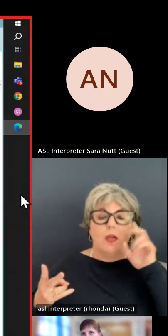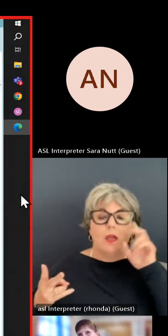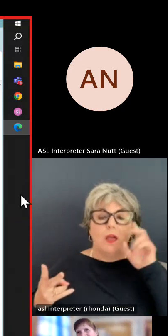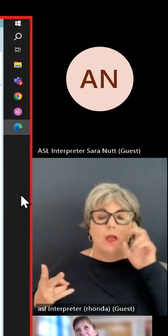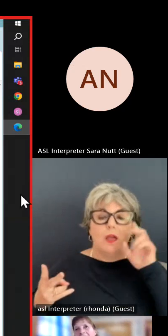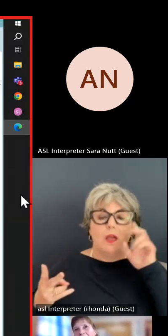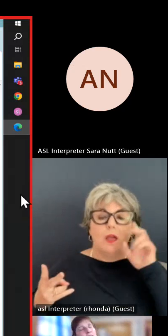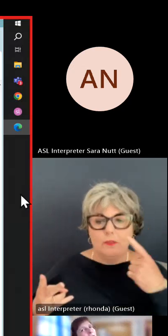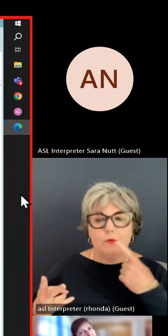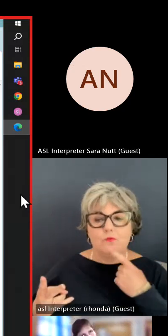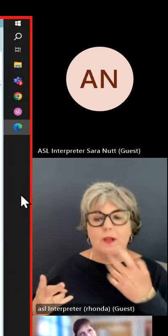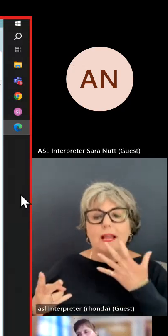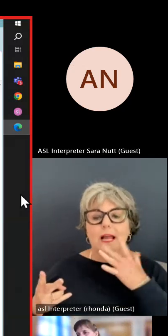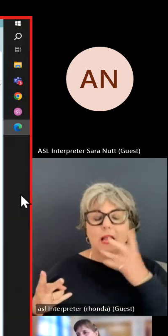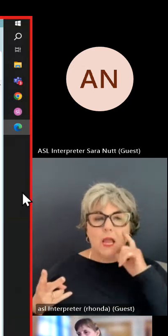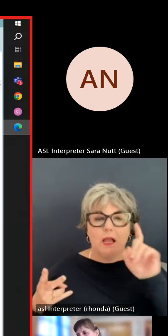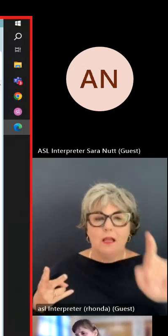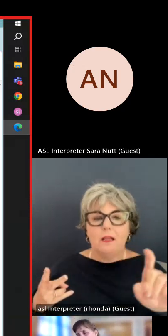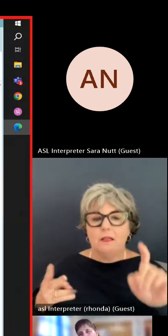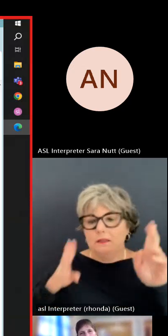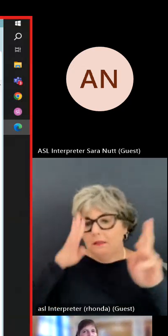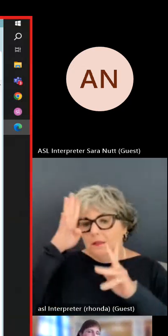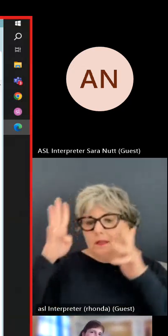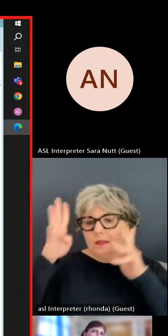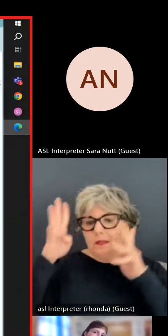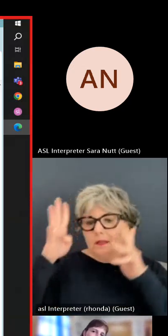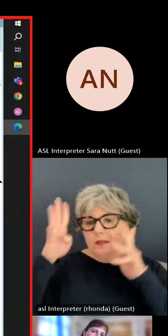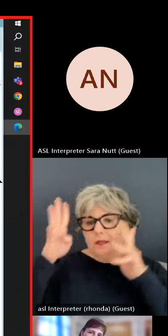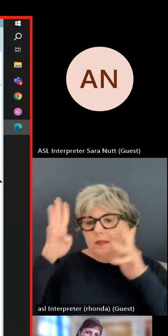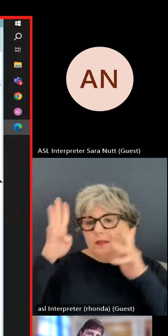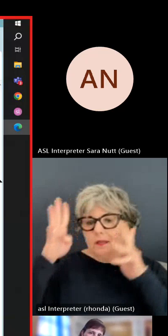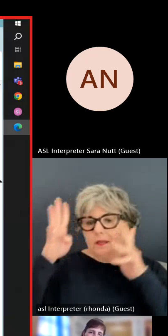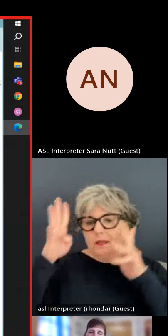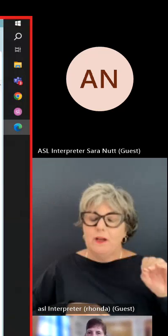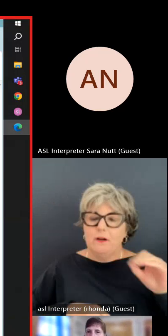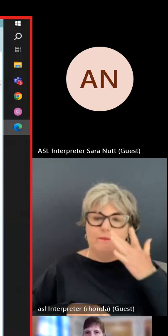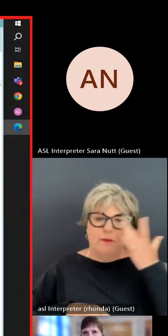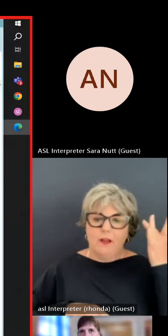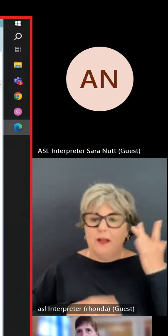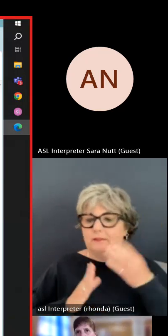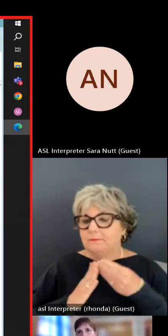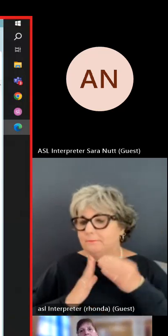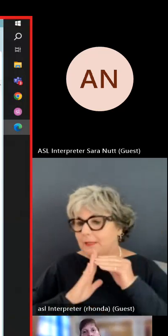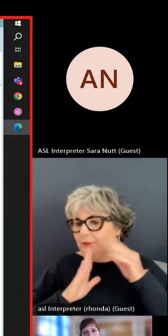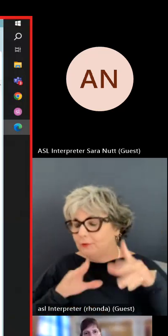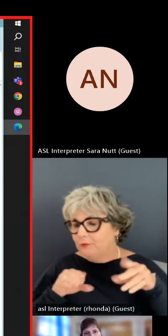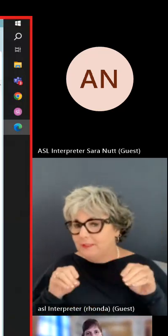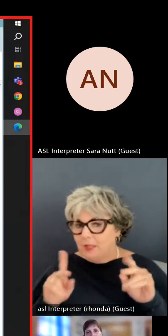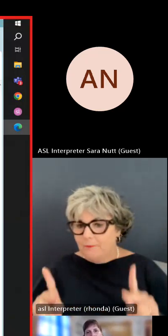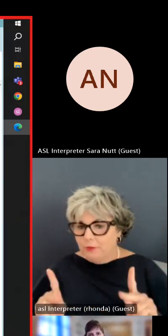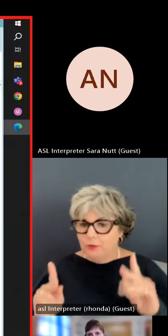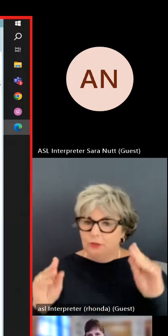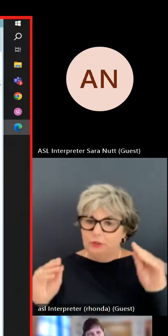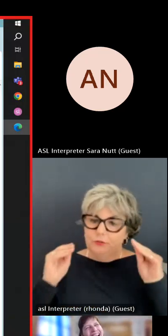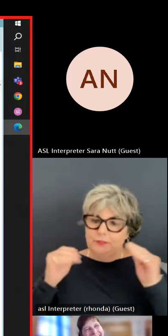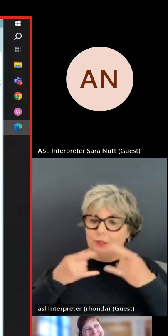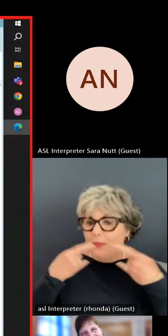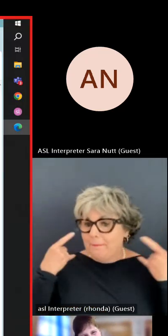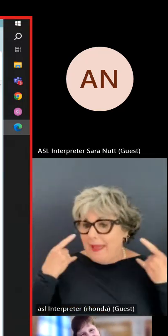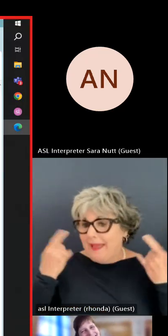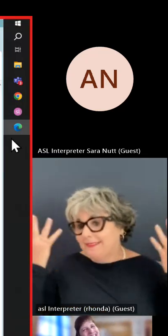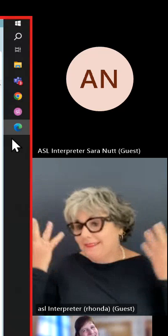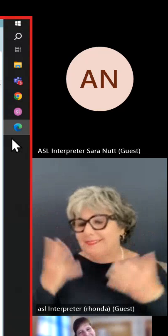through. And so I cleverly made this infographic and then forgot to give my students an opportunity to teach with a mask on.